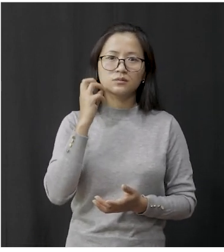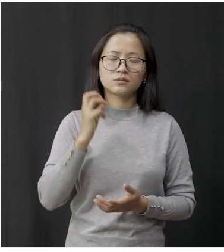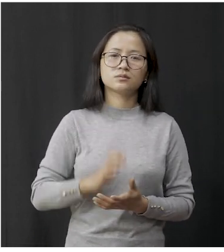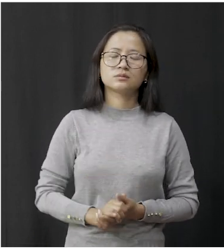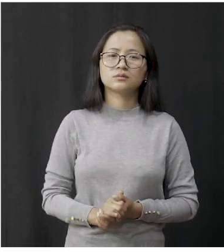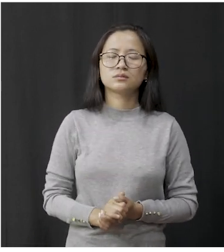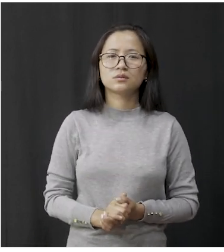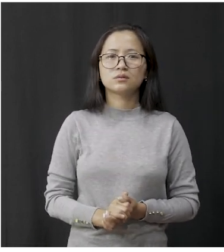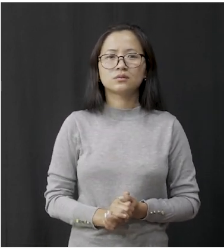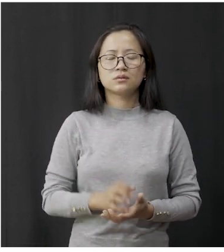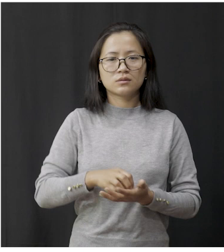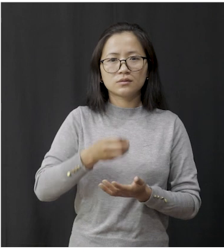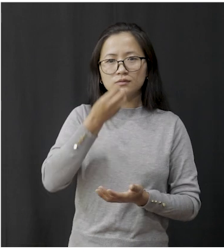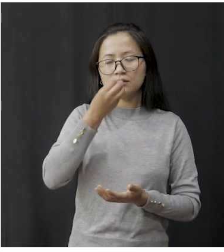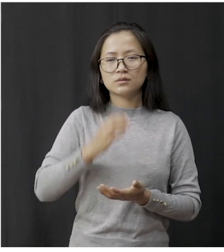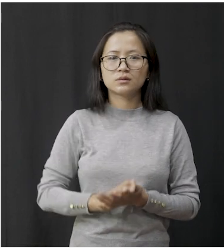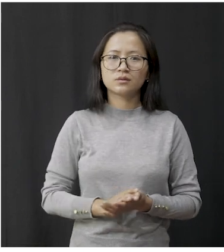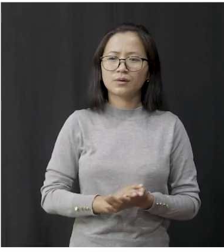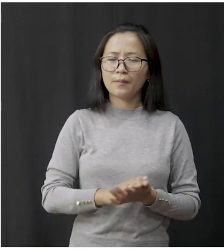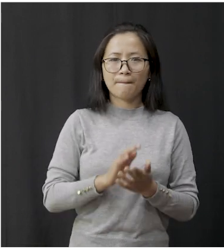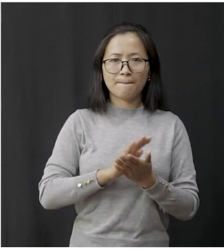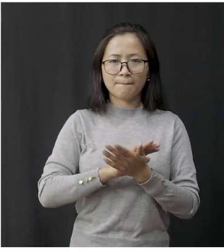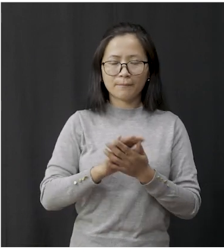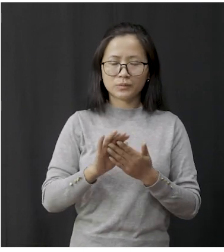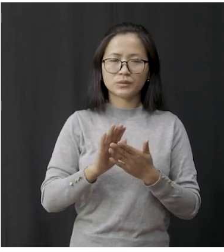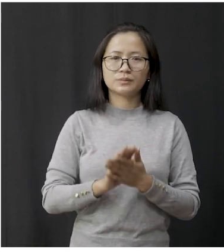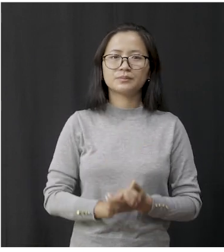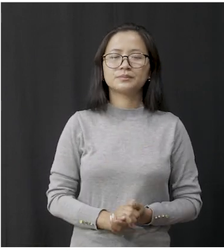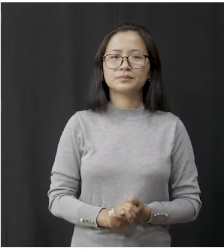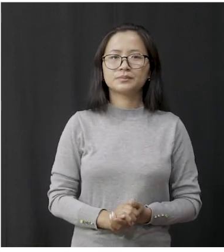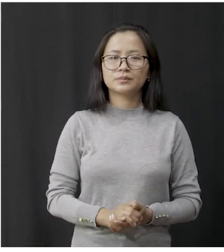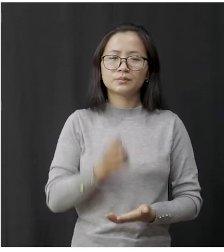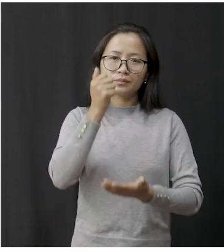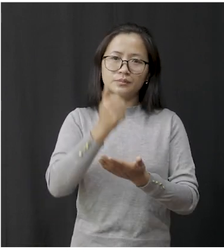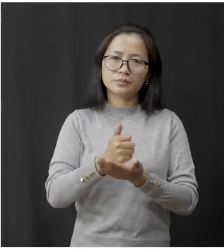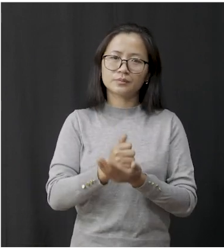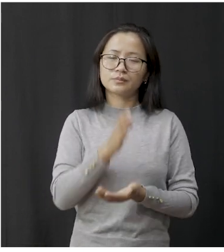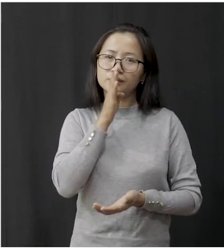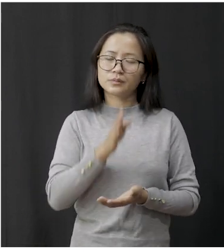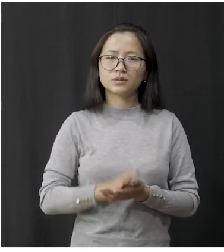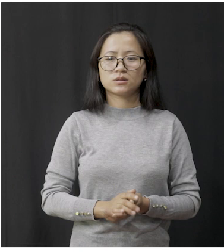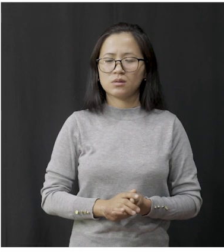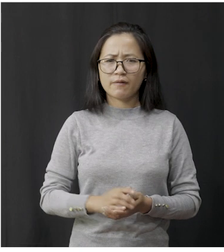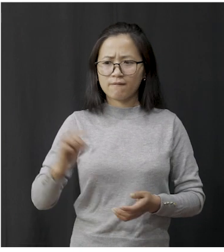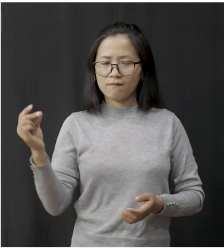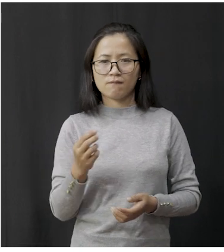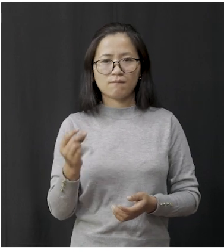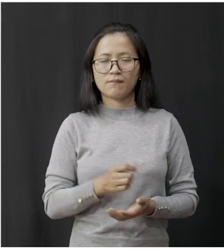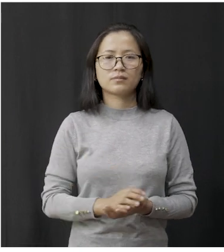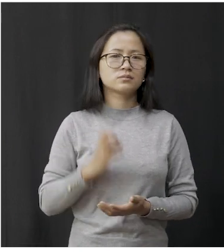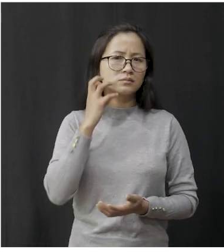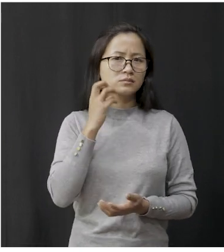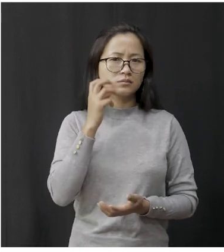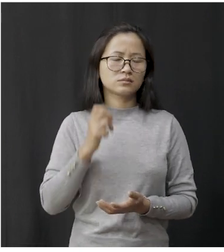Like this. Okay? We must chew the food properly. You should never be in hurry while chewing the